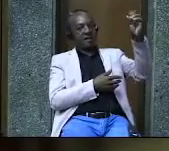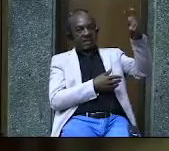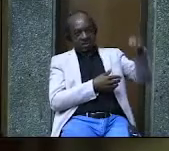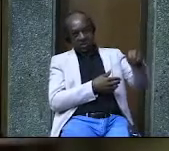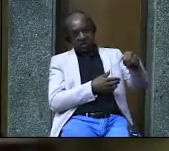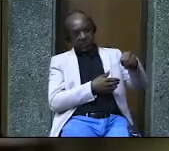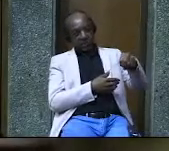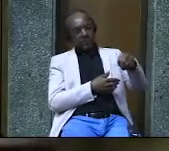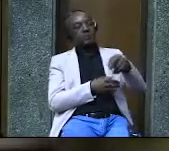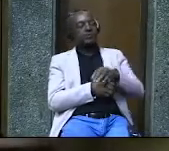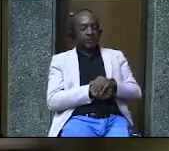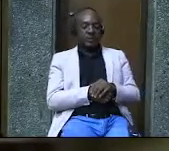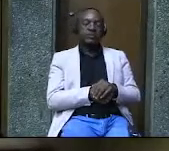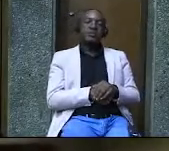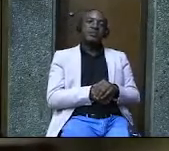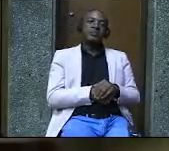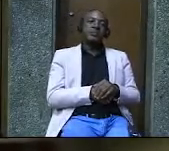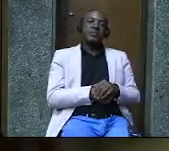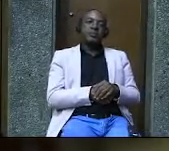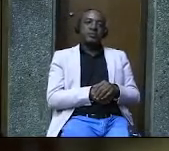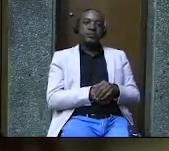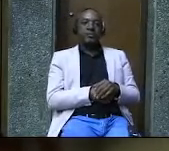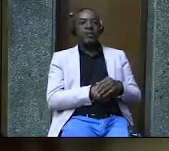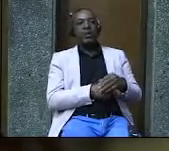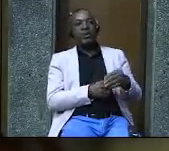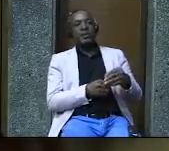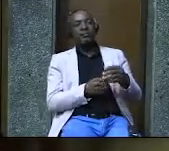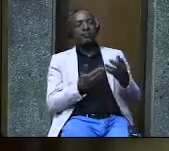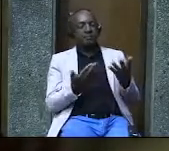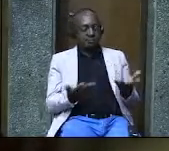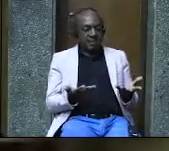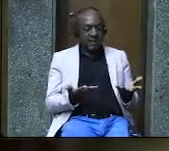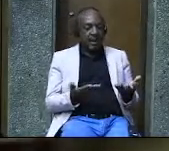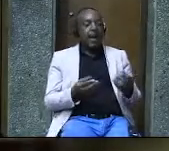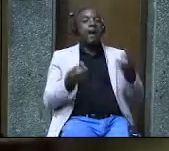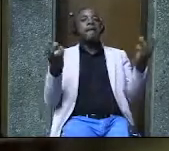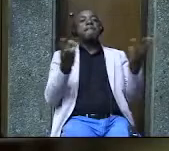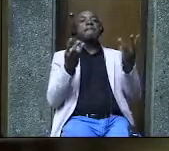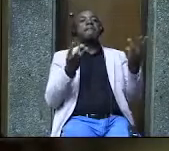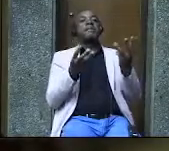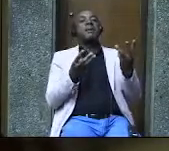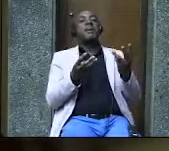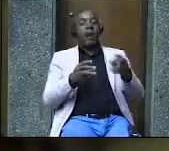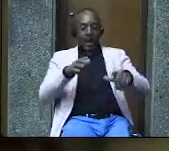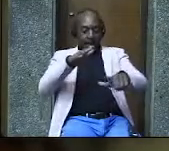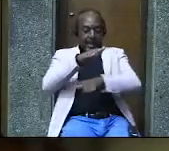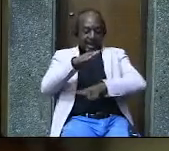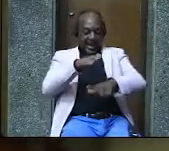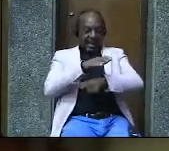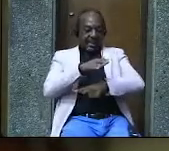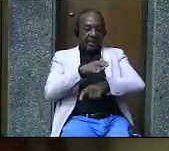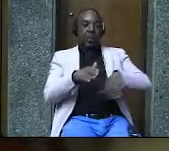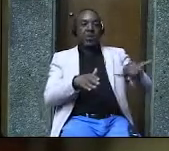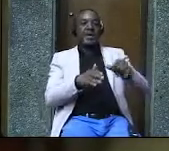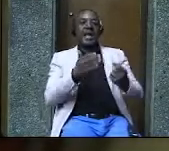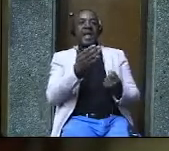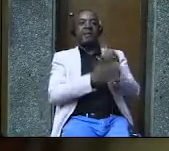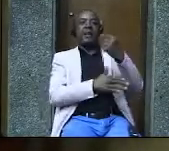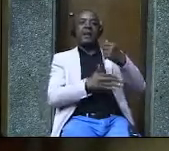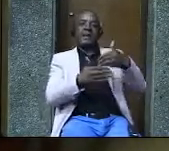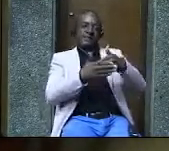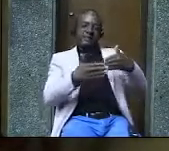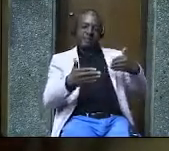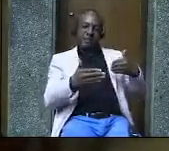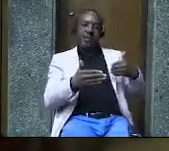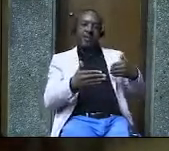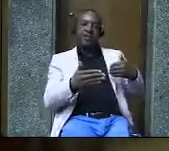self-determination, the first settlement to be established at the Transvaal, so it was Everton. So